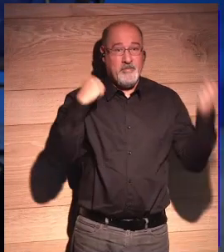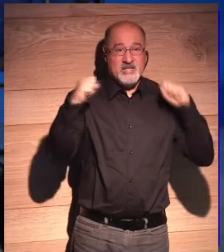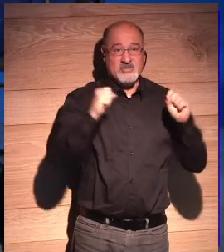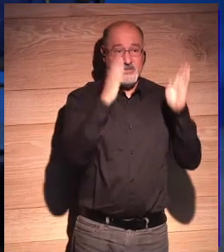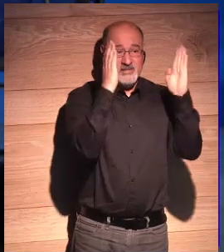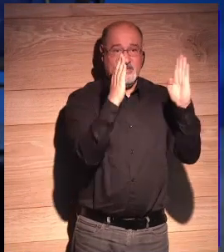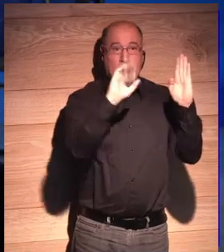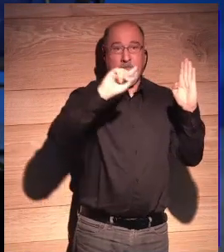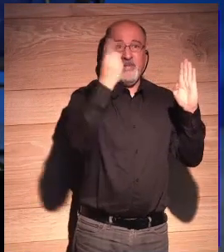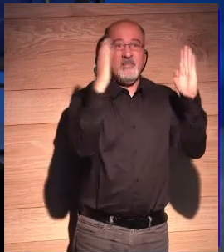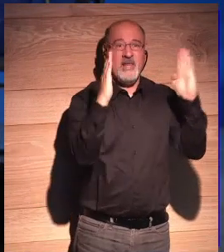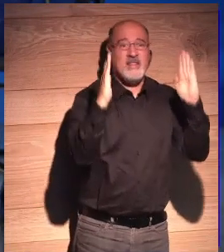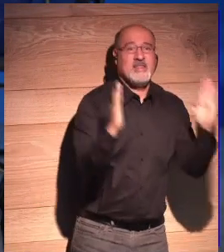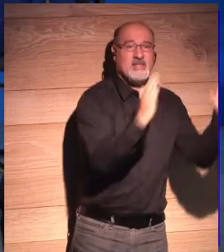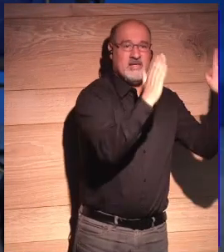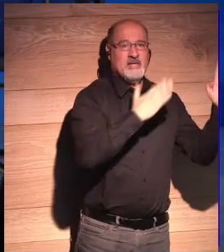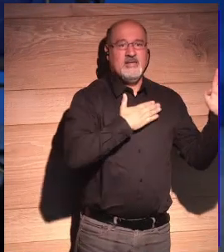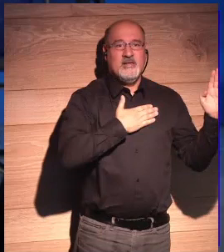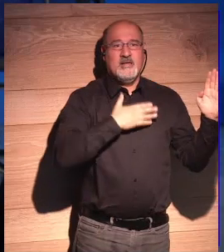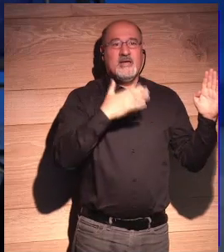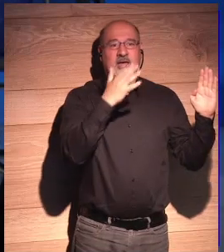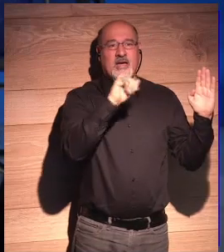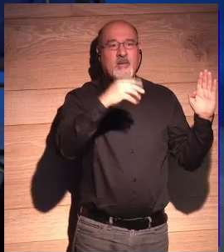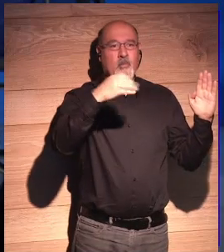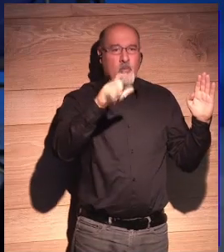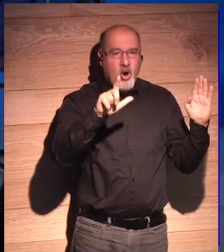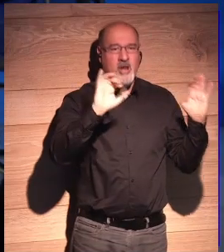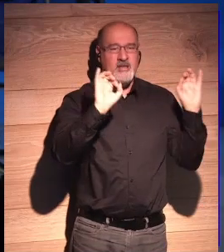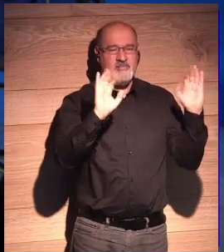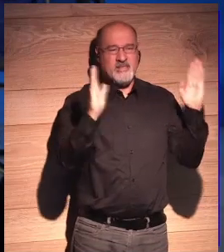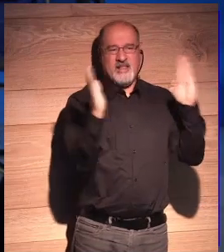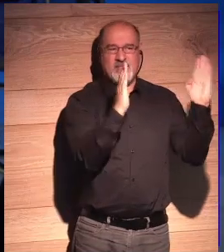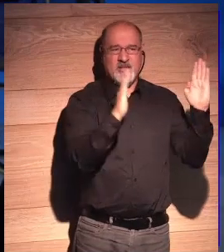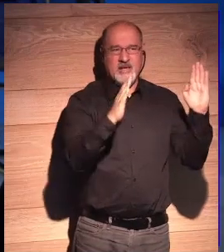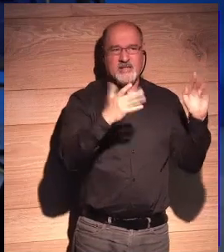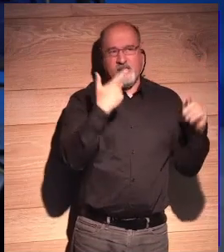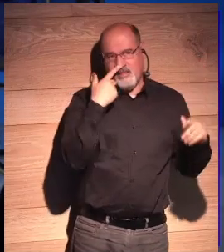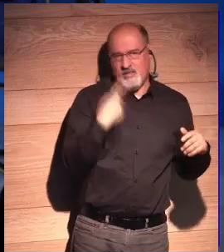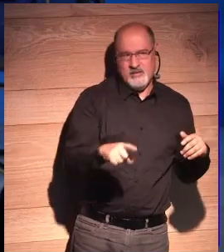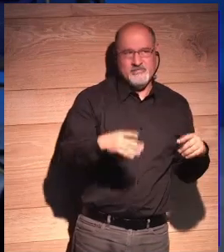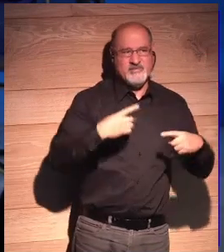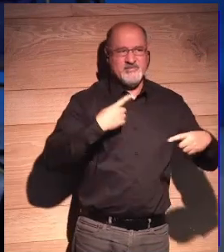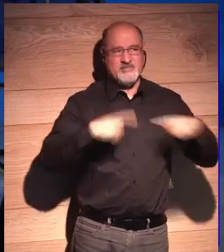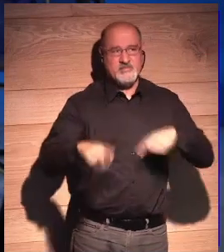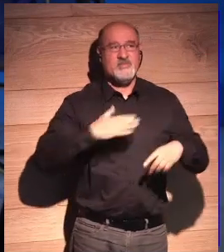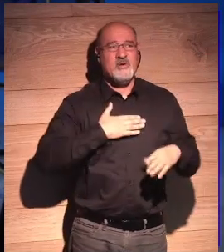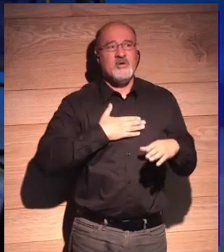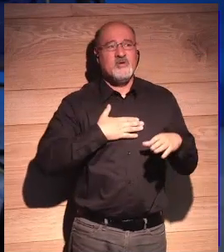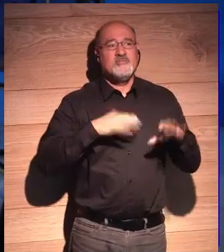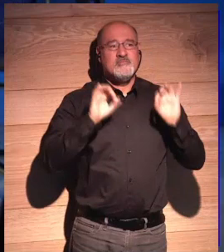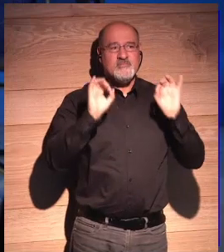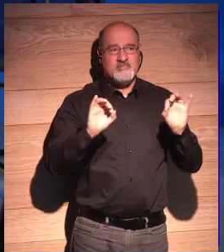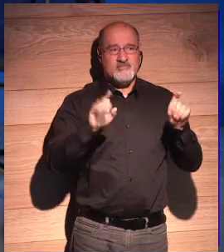the most important characters of the most cynical and